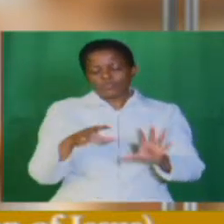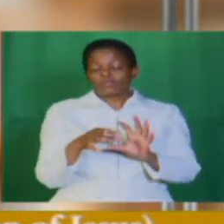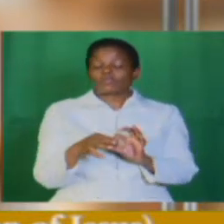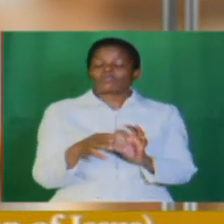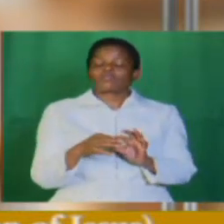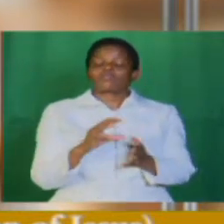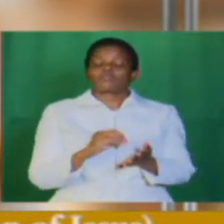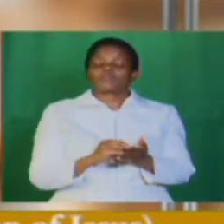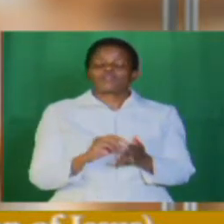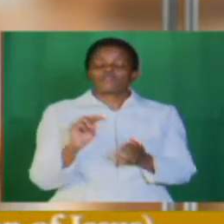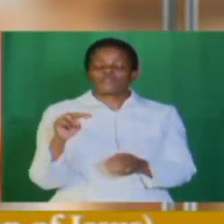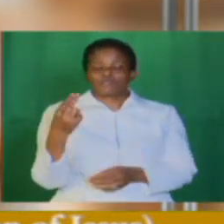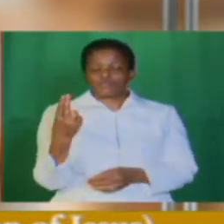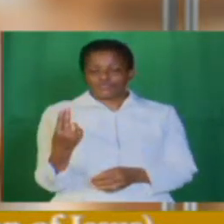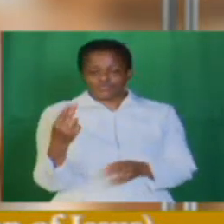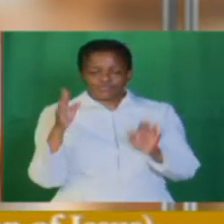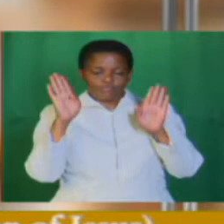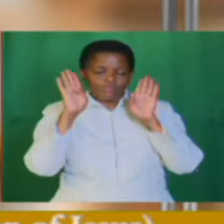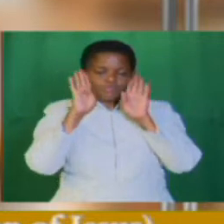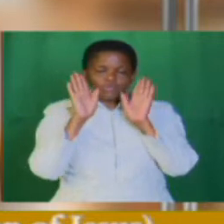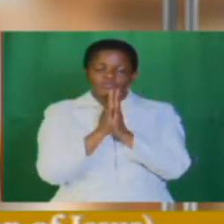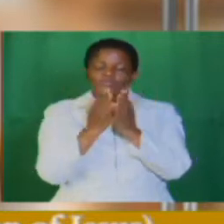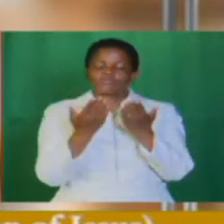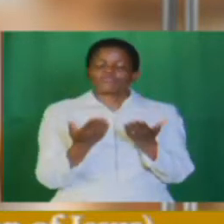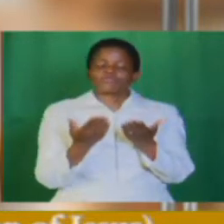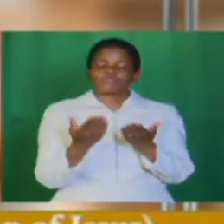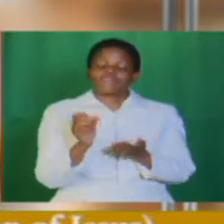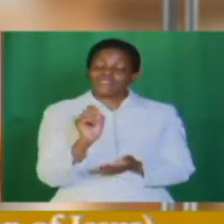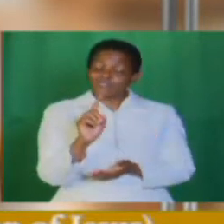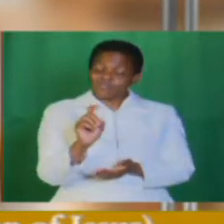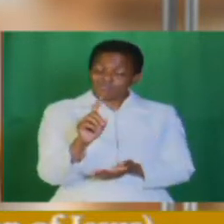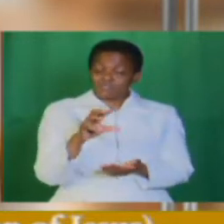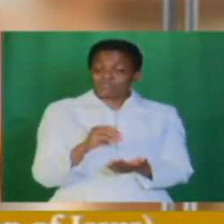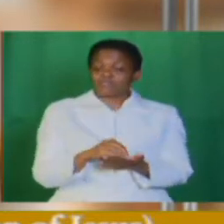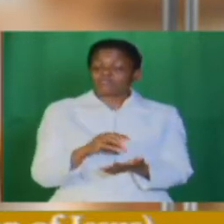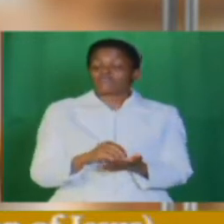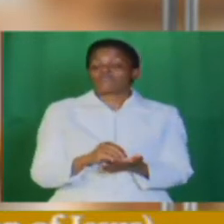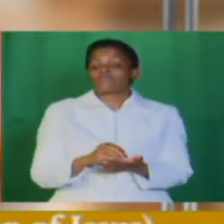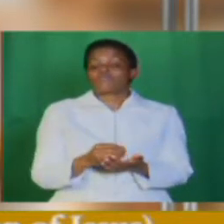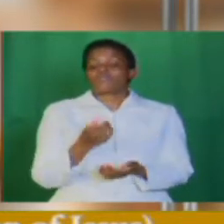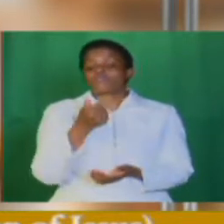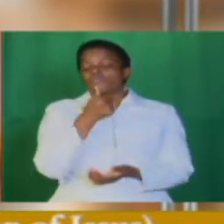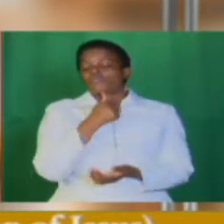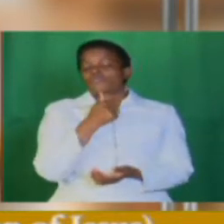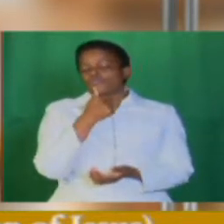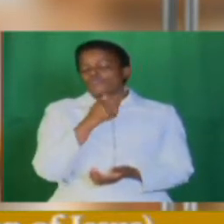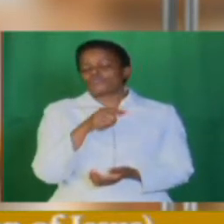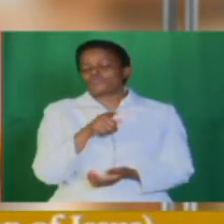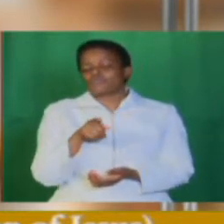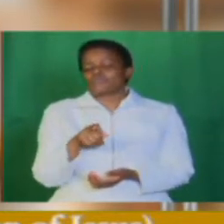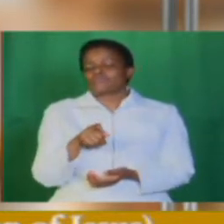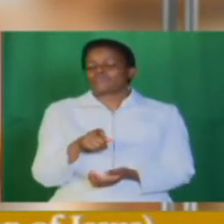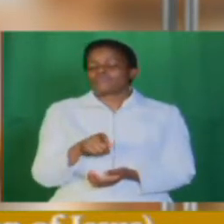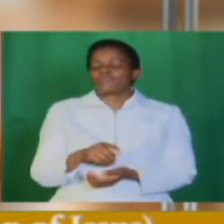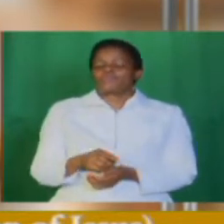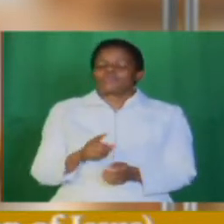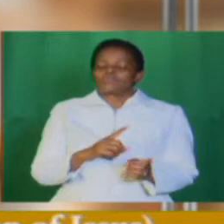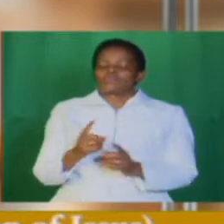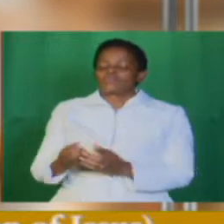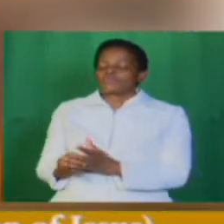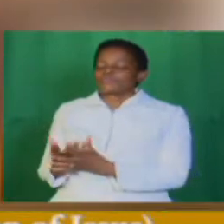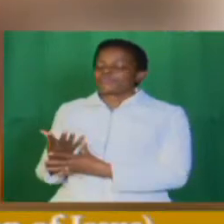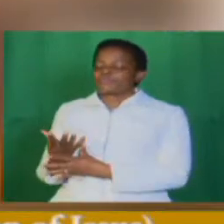on YouTube and on Facebook. If you have any questions, please feel free to use those platforms. Nomfundo, I'll let you begin your